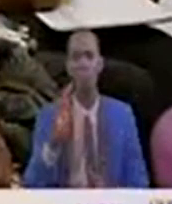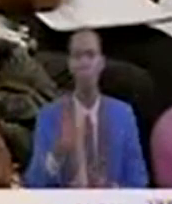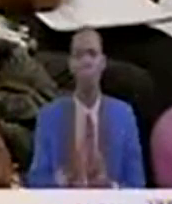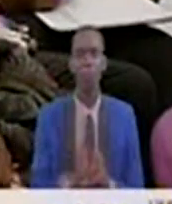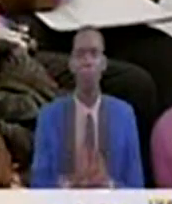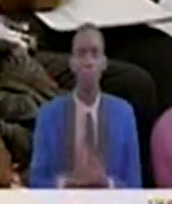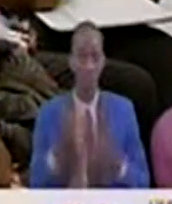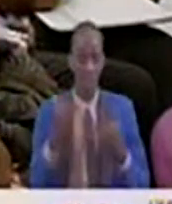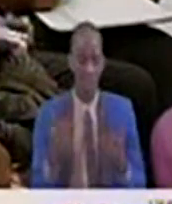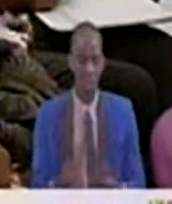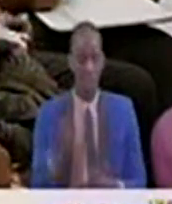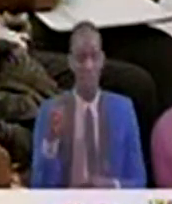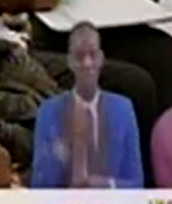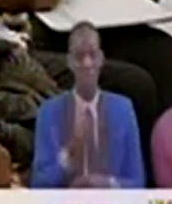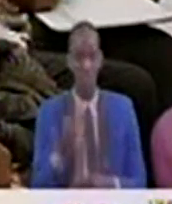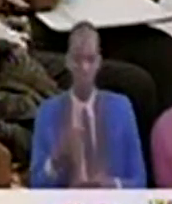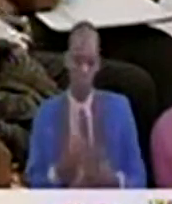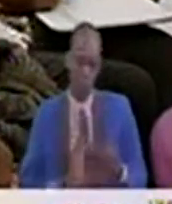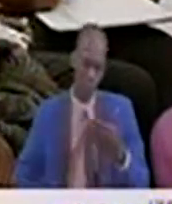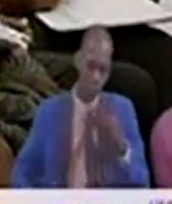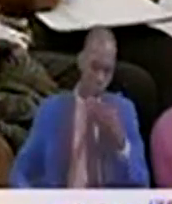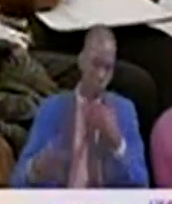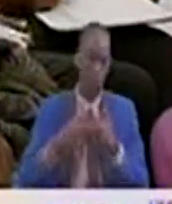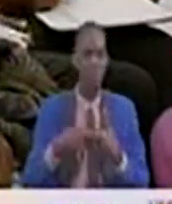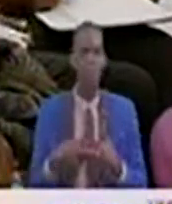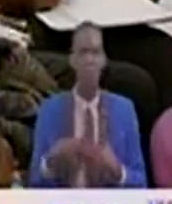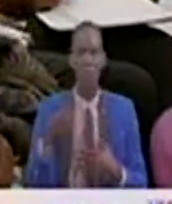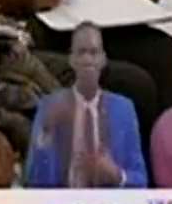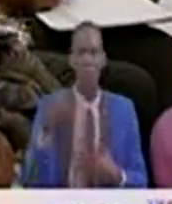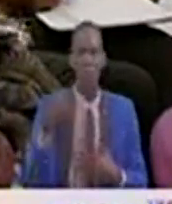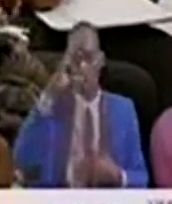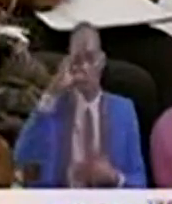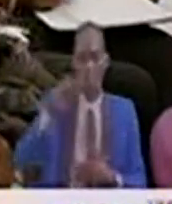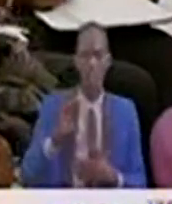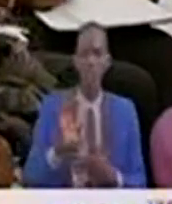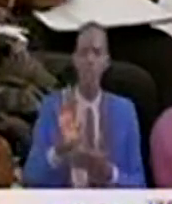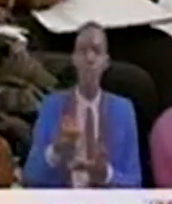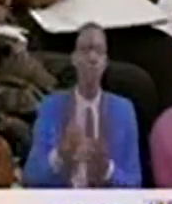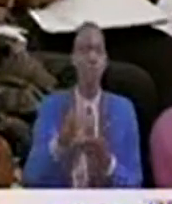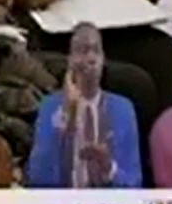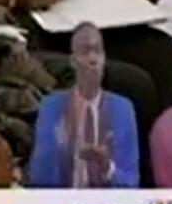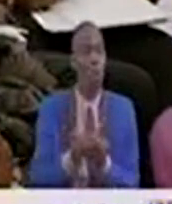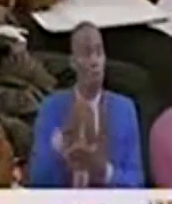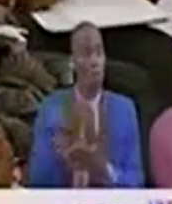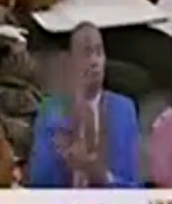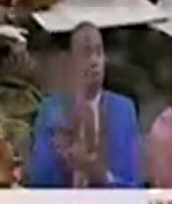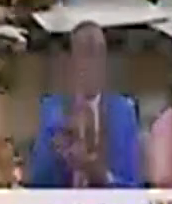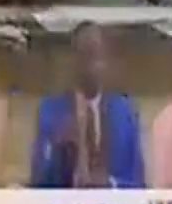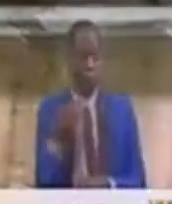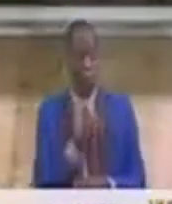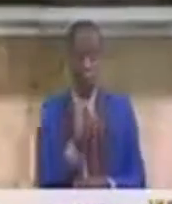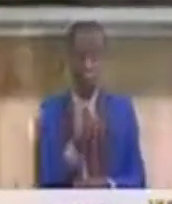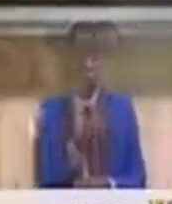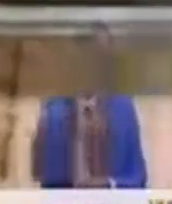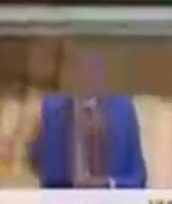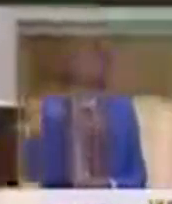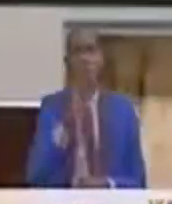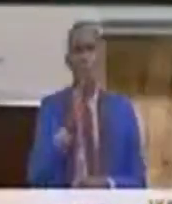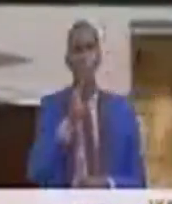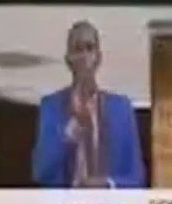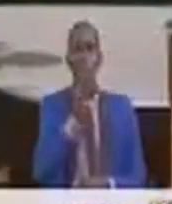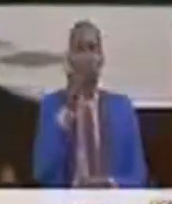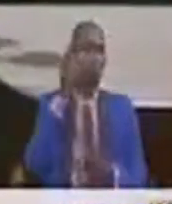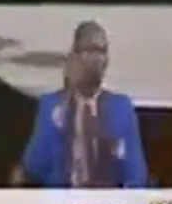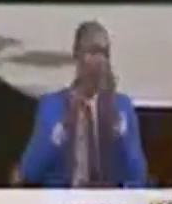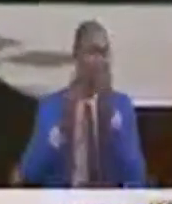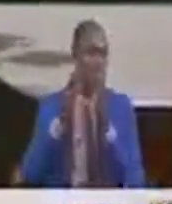therefore restore the man his wife, for he is a prophet, and he shall